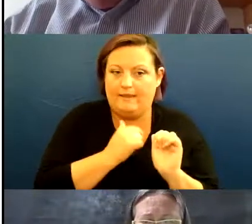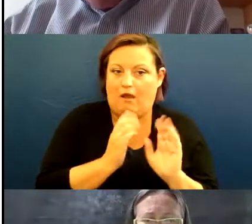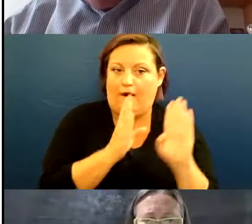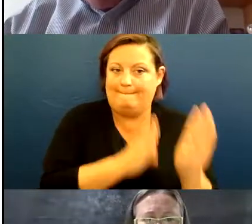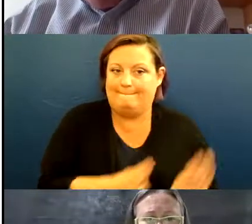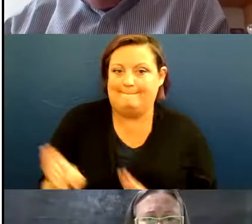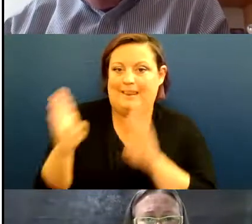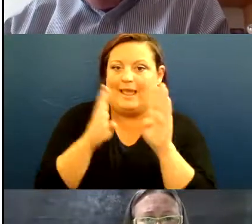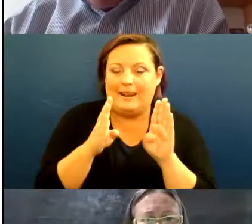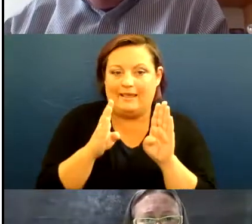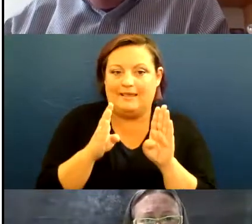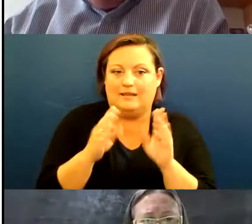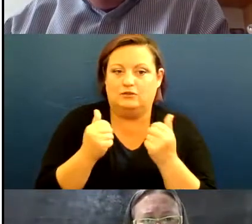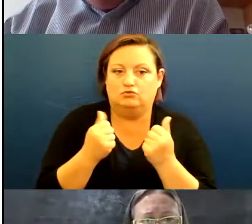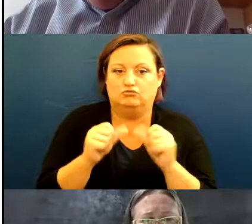try to